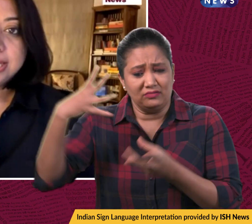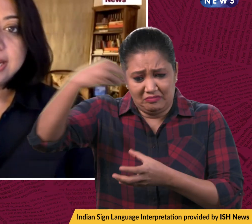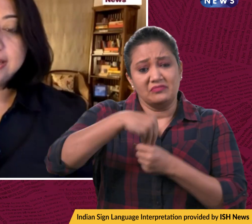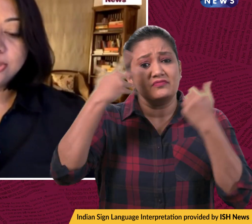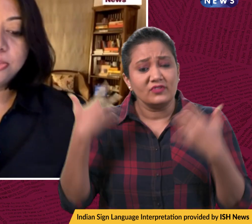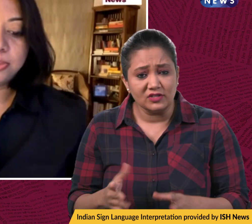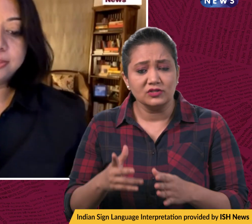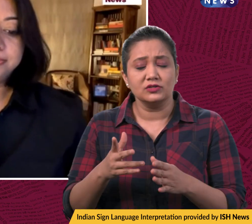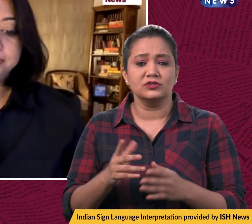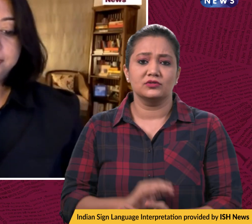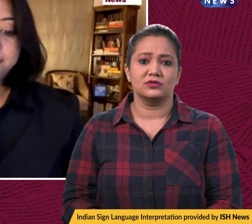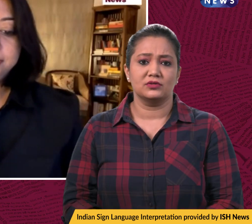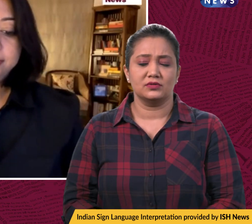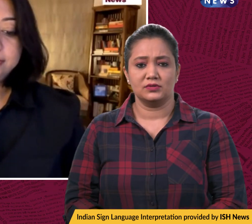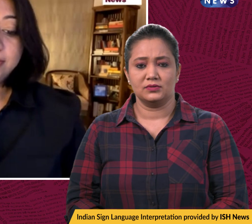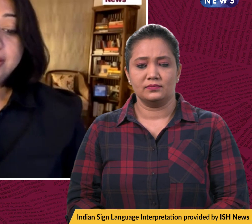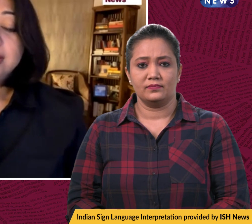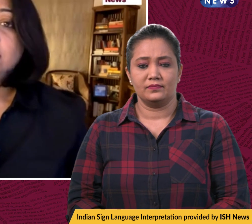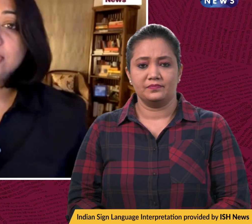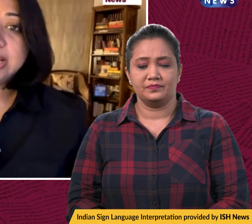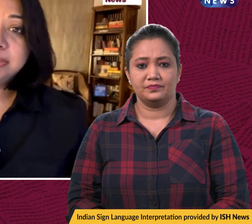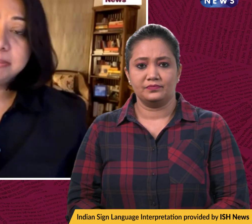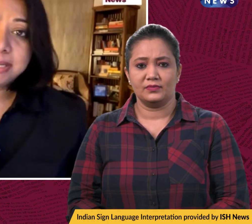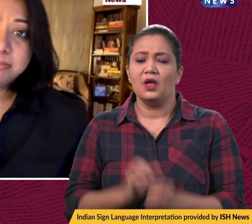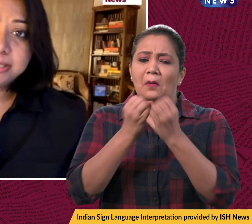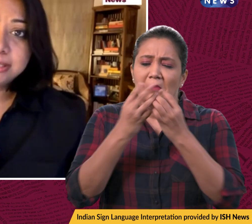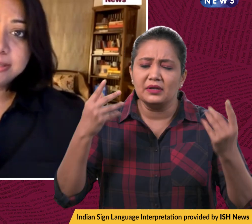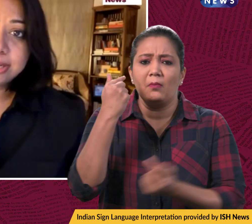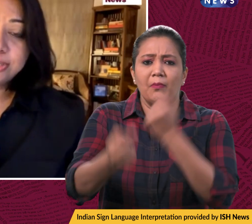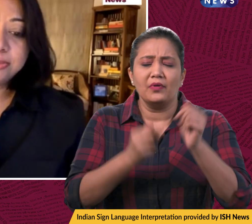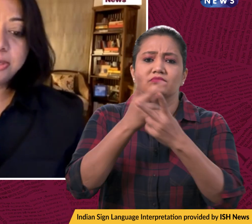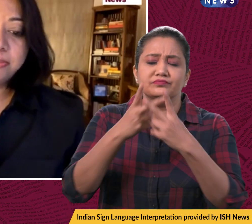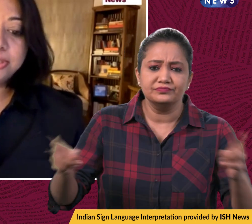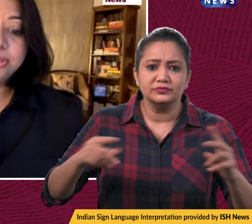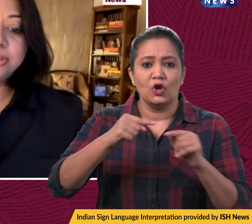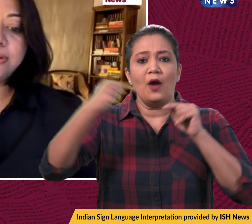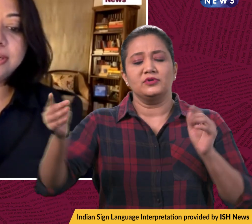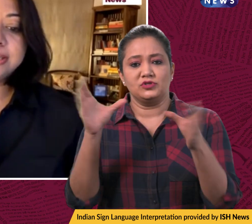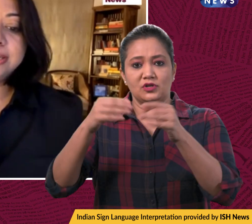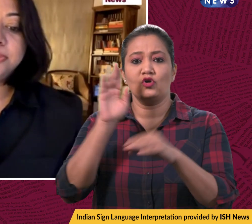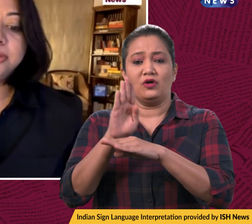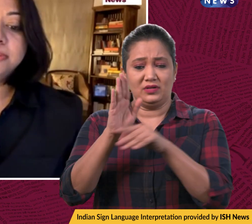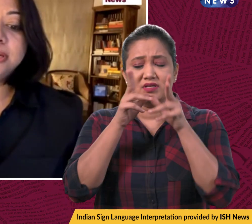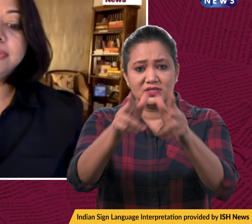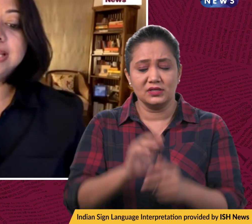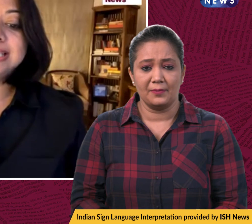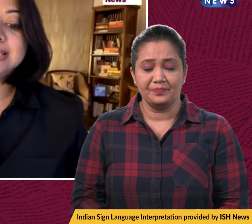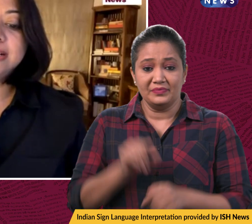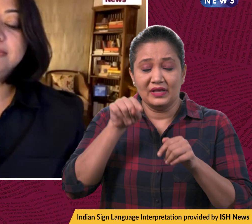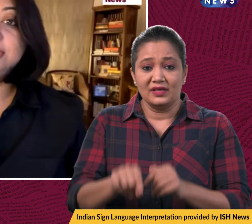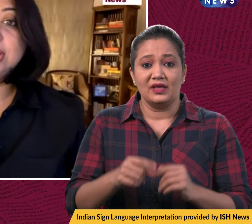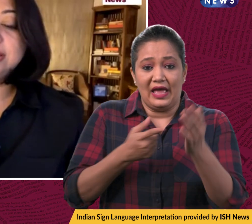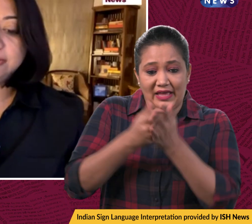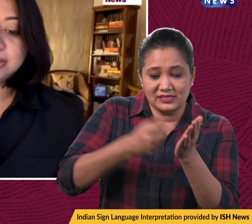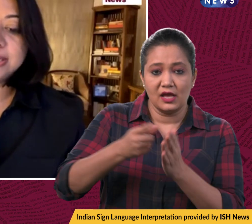agitation," end quote. Of course, there have been many political reactions from the opposition. The Congress said it will observe a